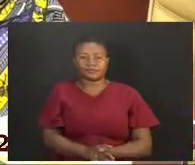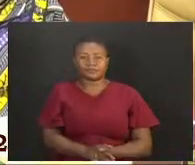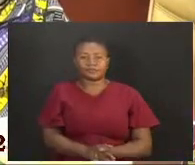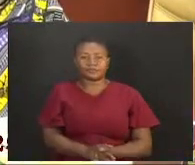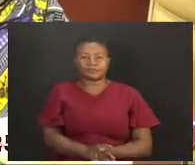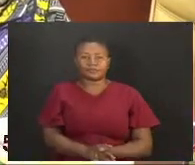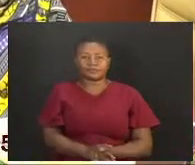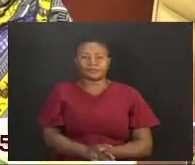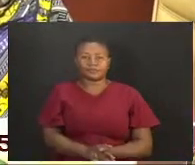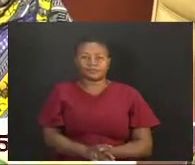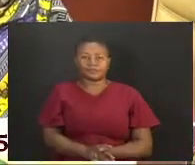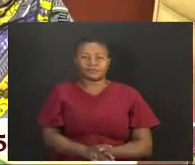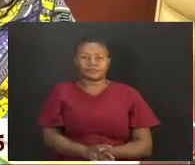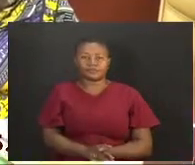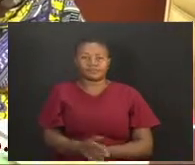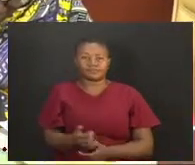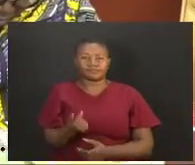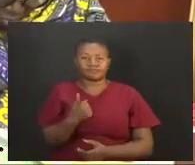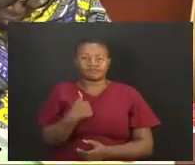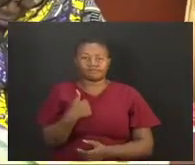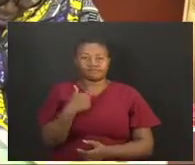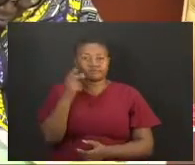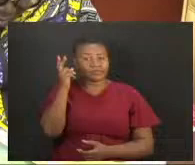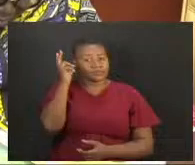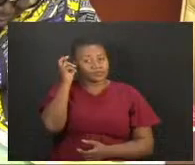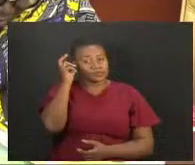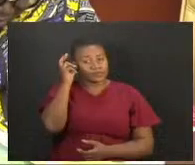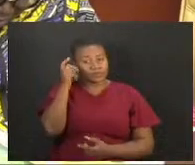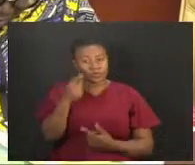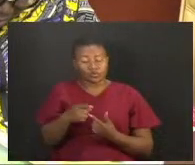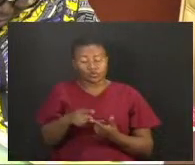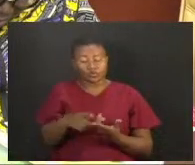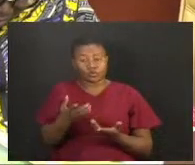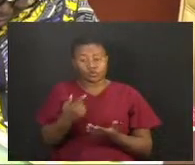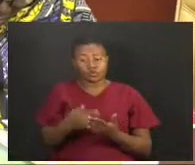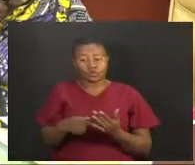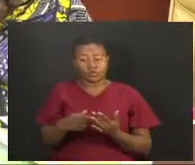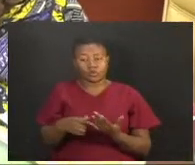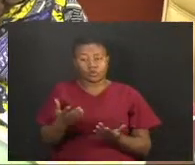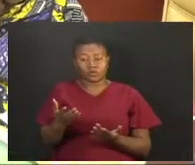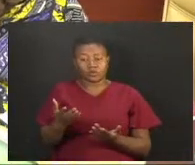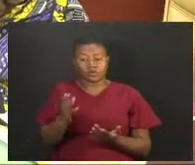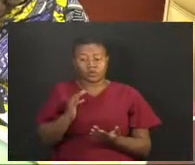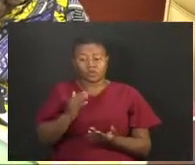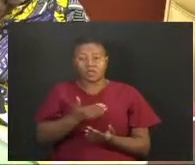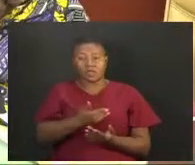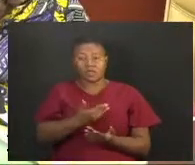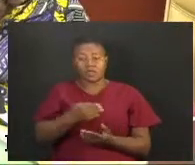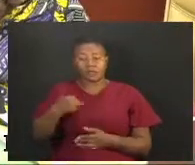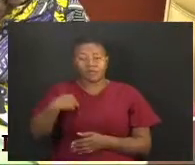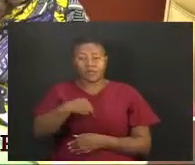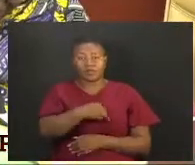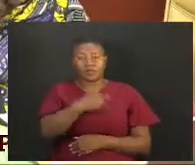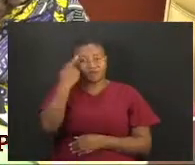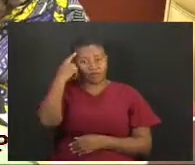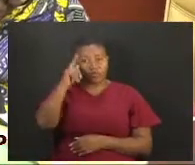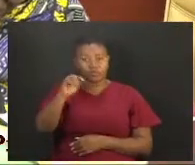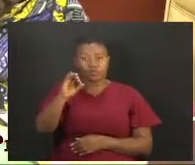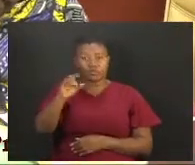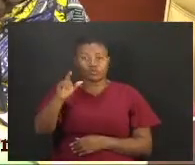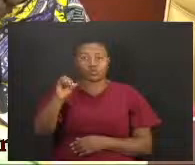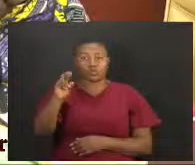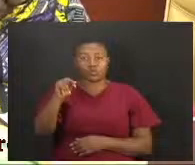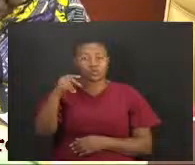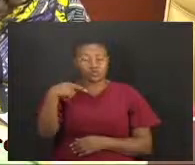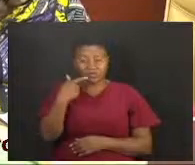I have listened to the application by the Member of Parliament for Tolon. I have